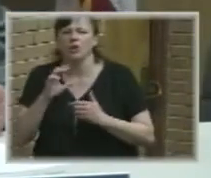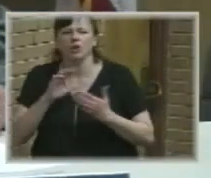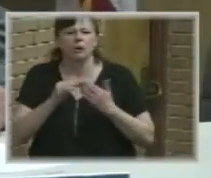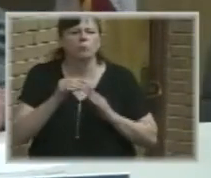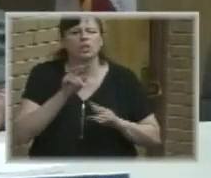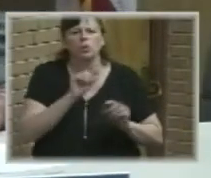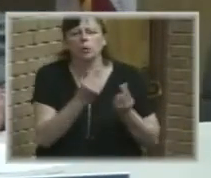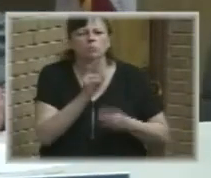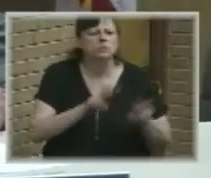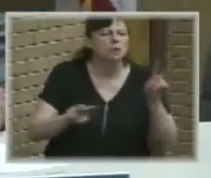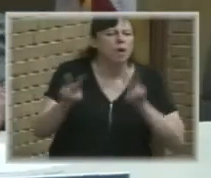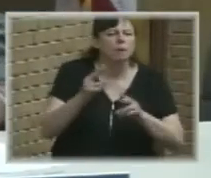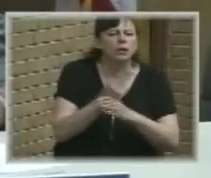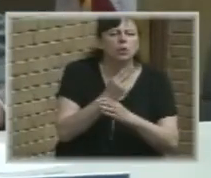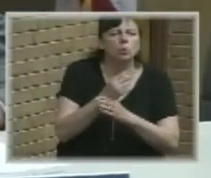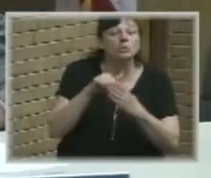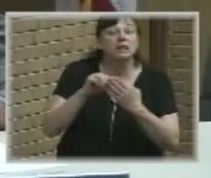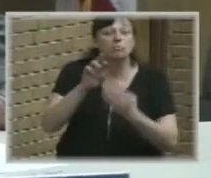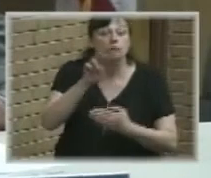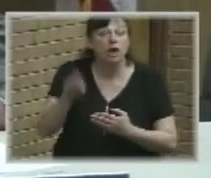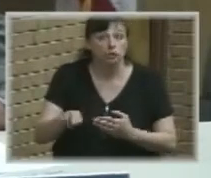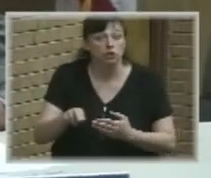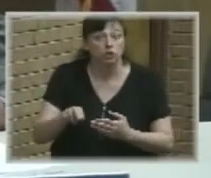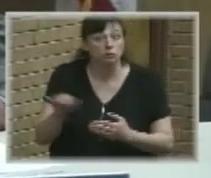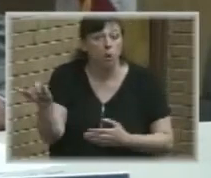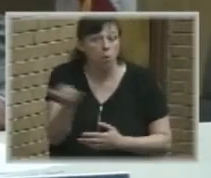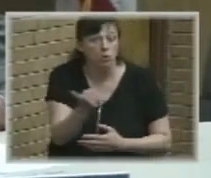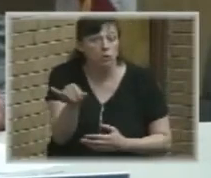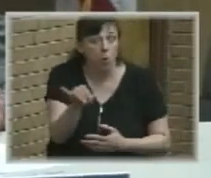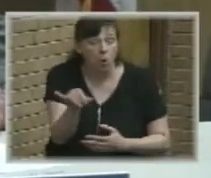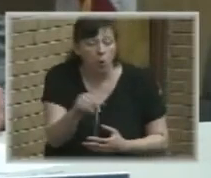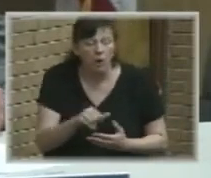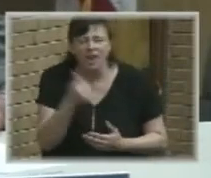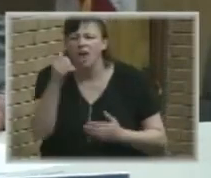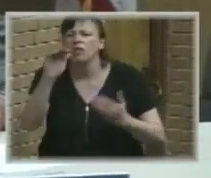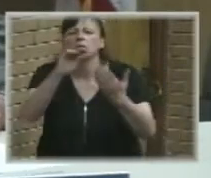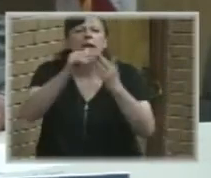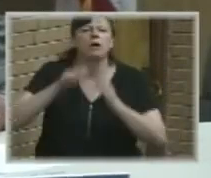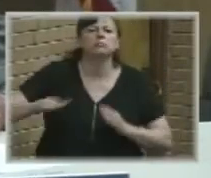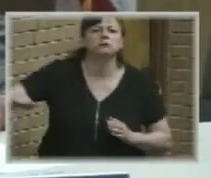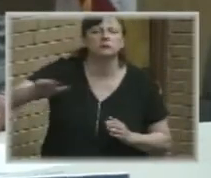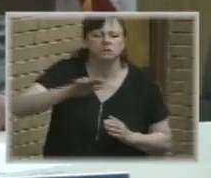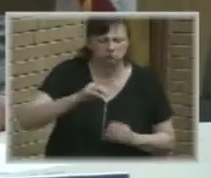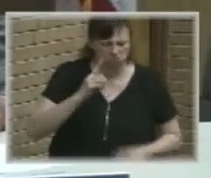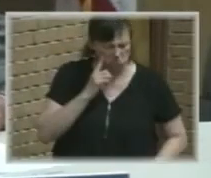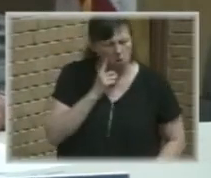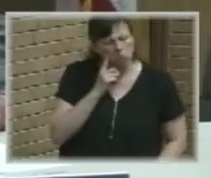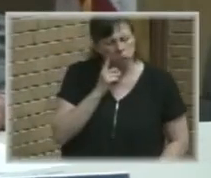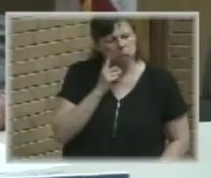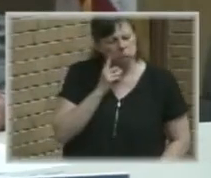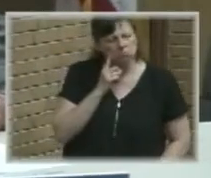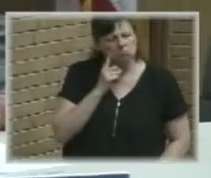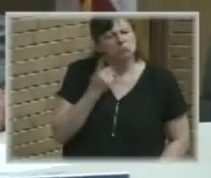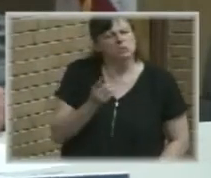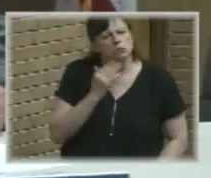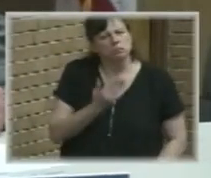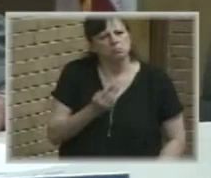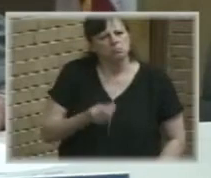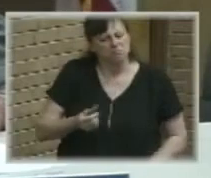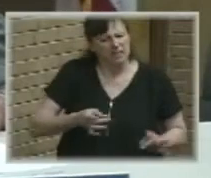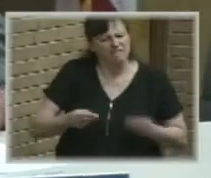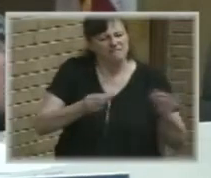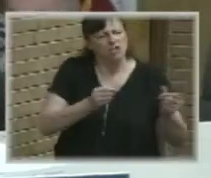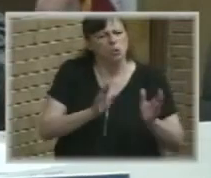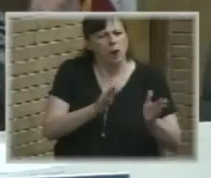being used in the city particularly, and other towns. And the thought was that perhaps this was more efficient. And